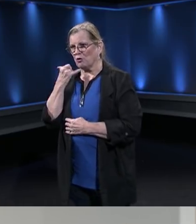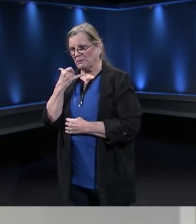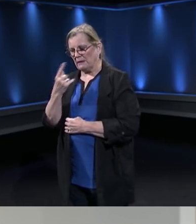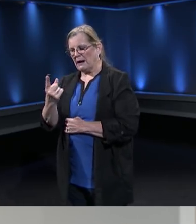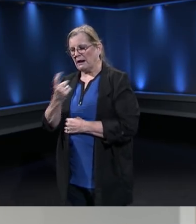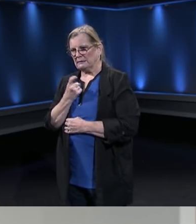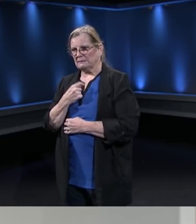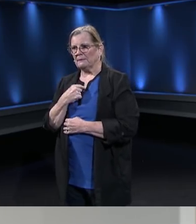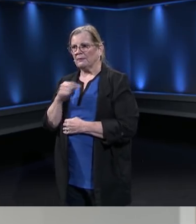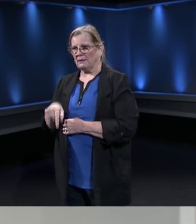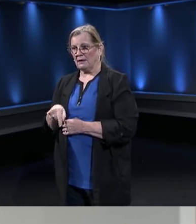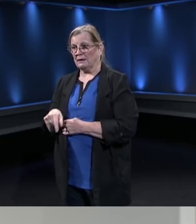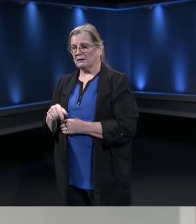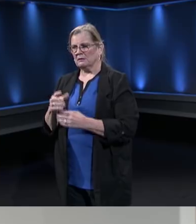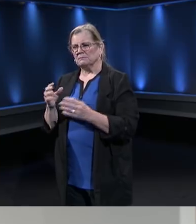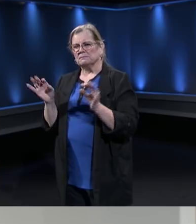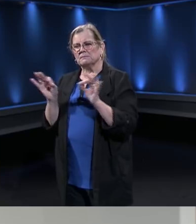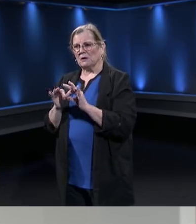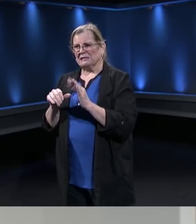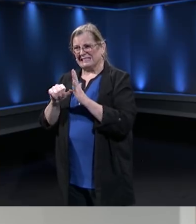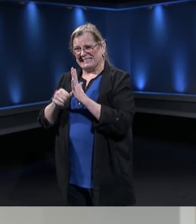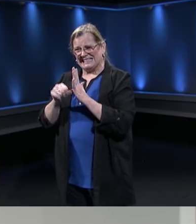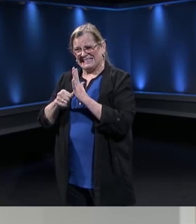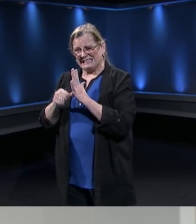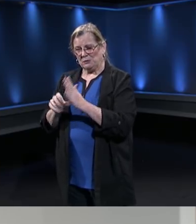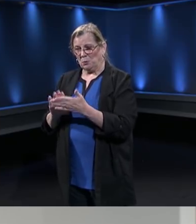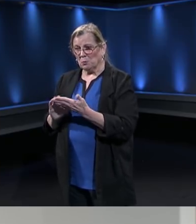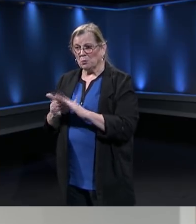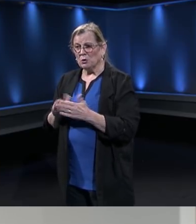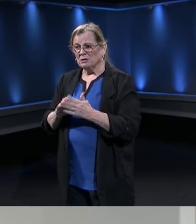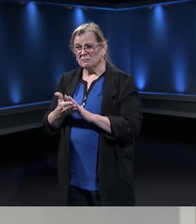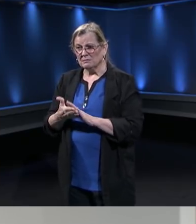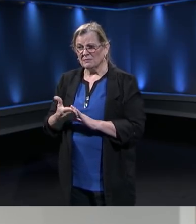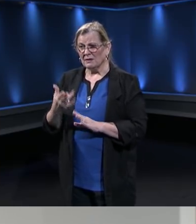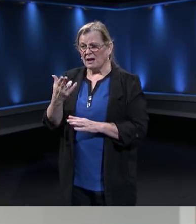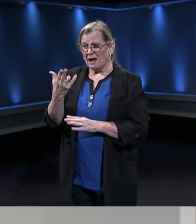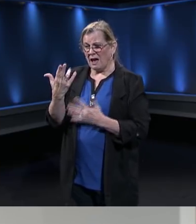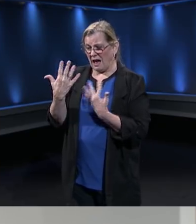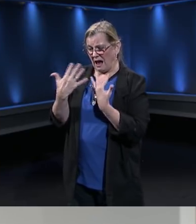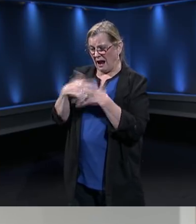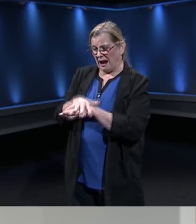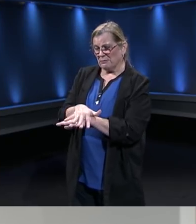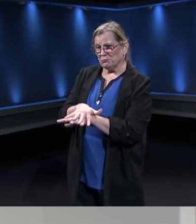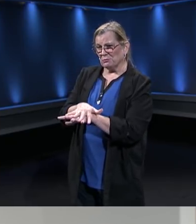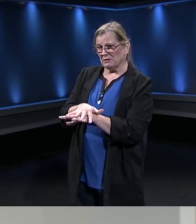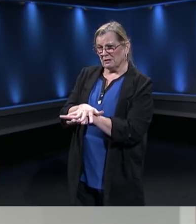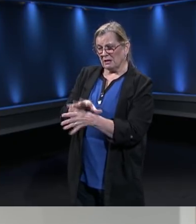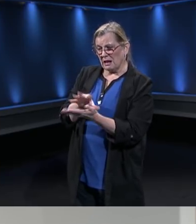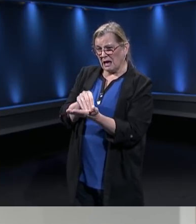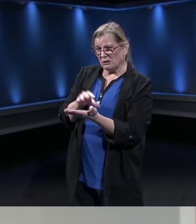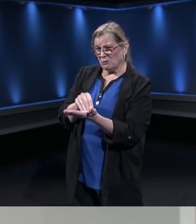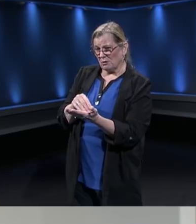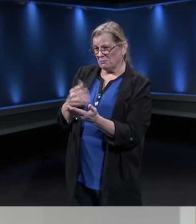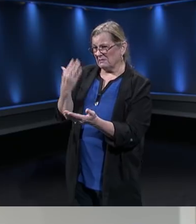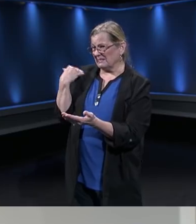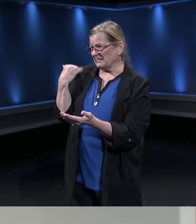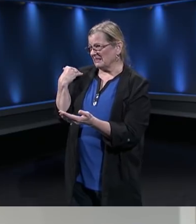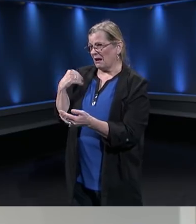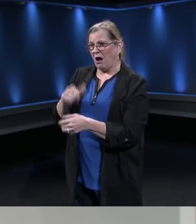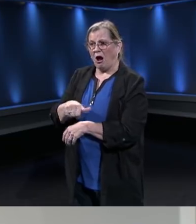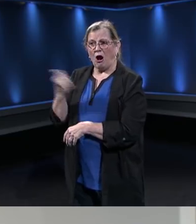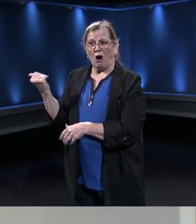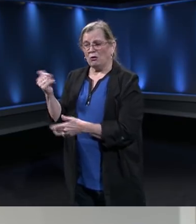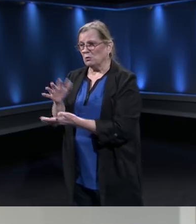to emphasize to the community that the hybrid learning that we proposed, as it is being rolled out across the country right now,